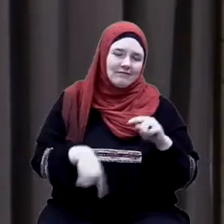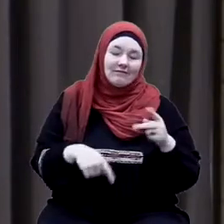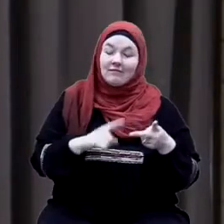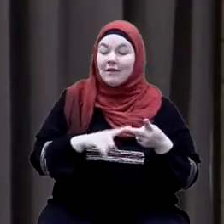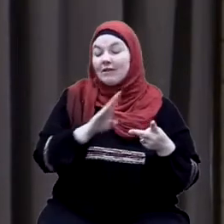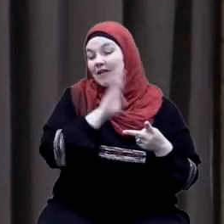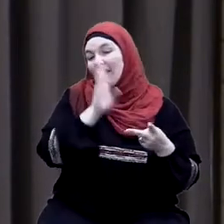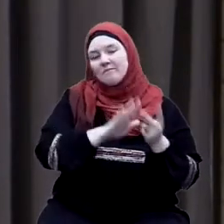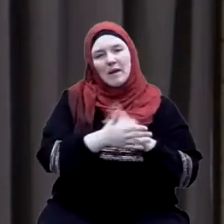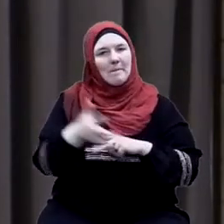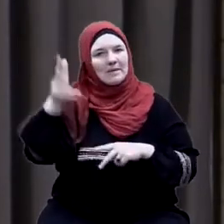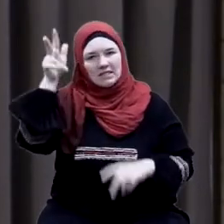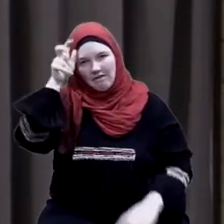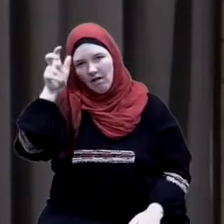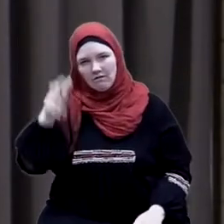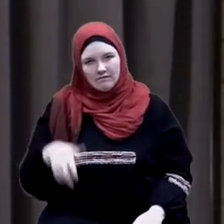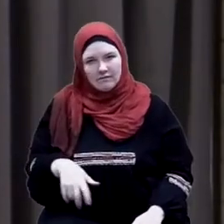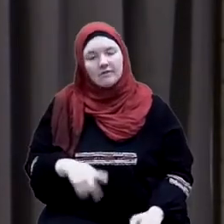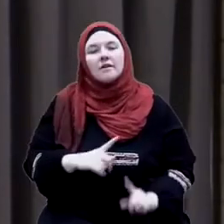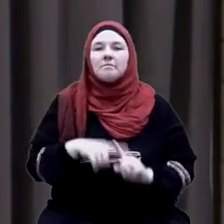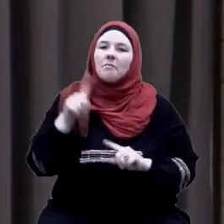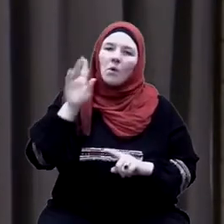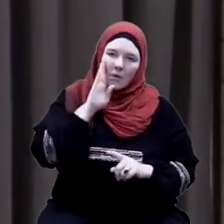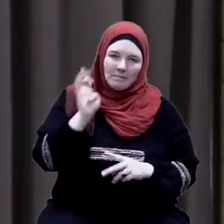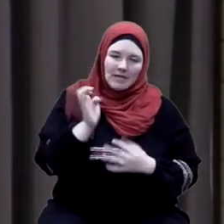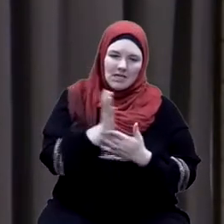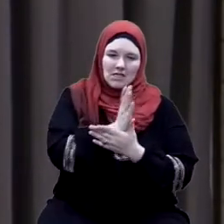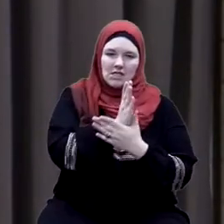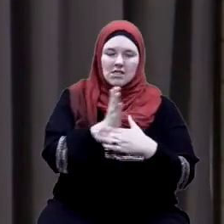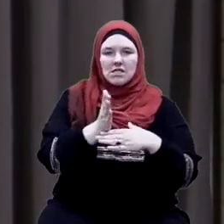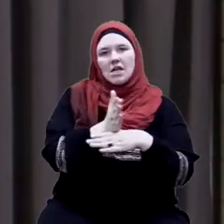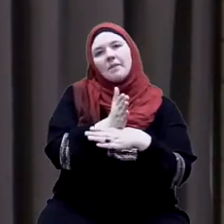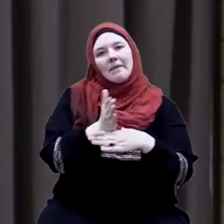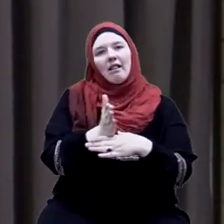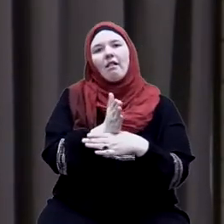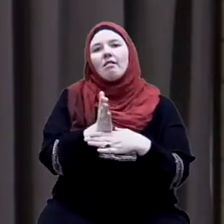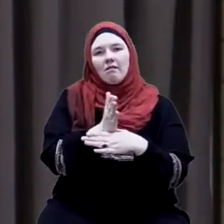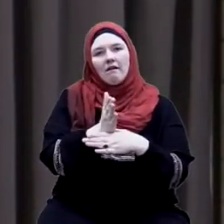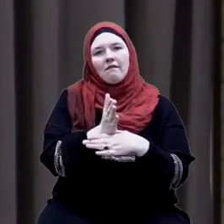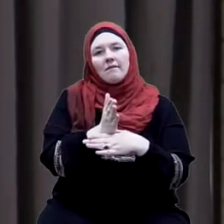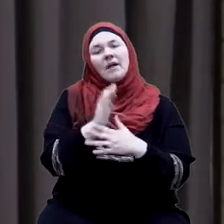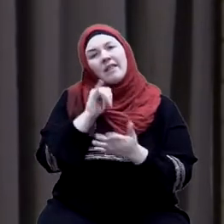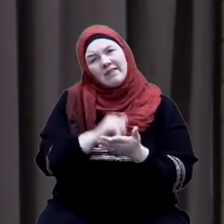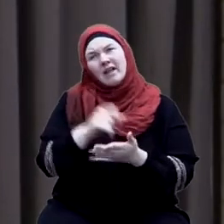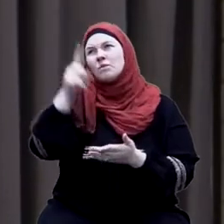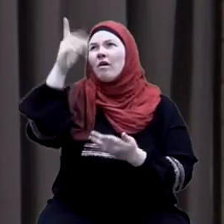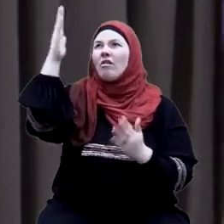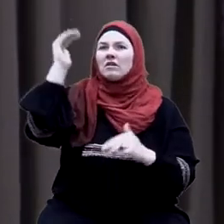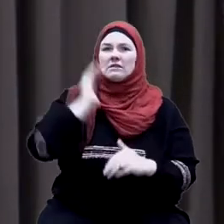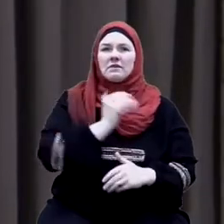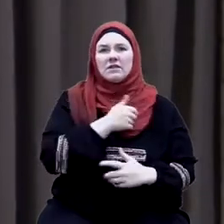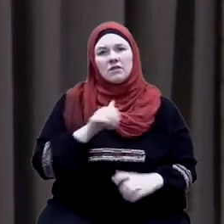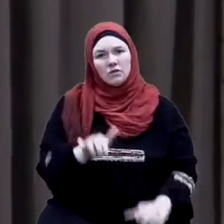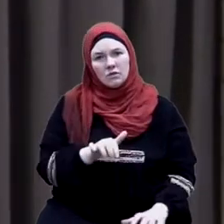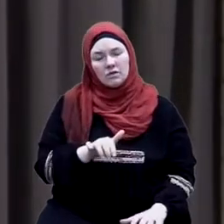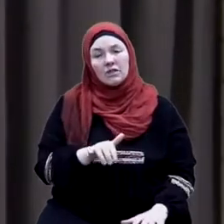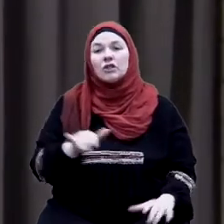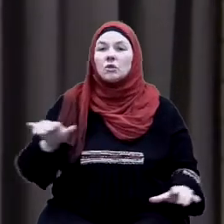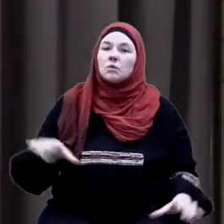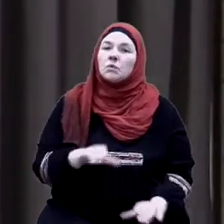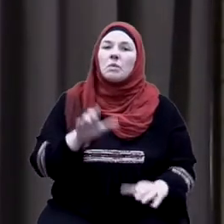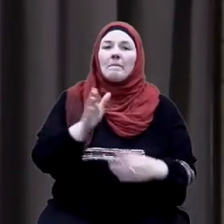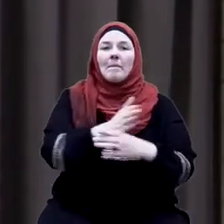never turn devils, but we will be somewhere in the middle. That's what He expects us to do